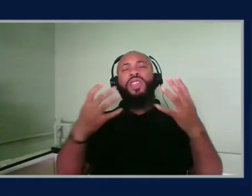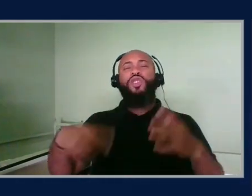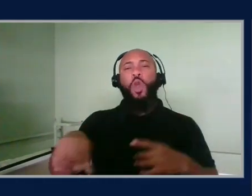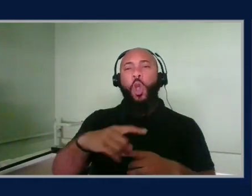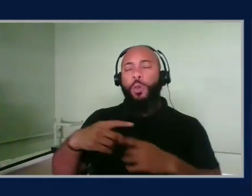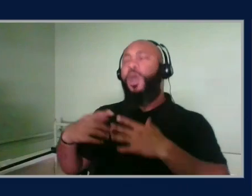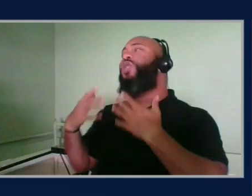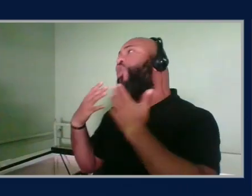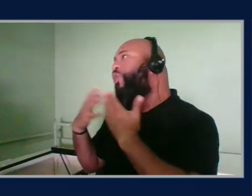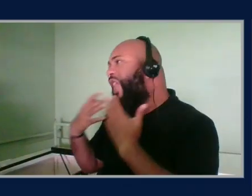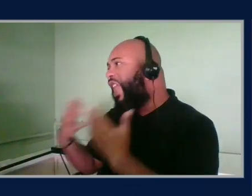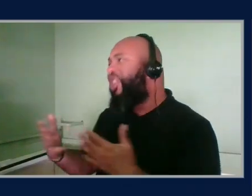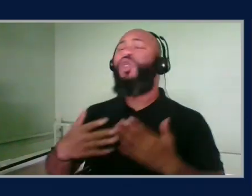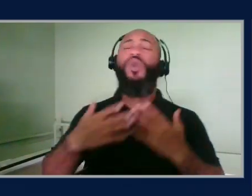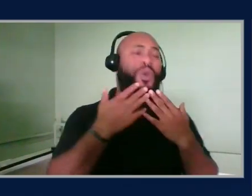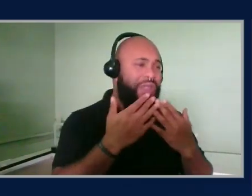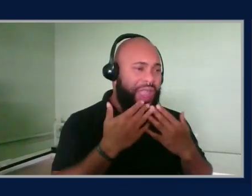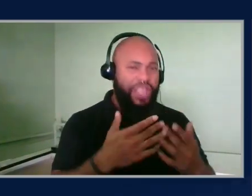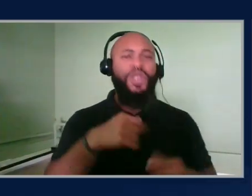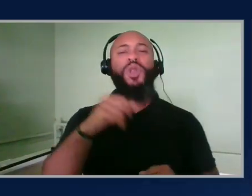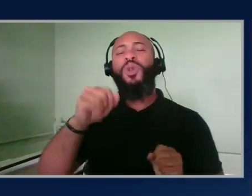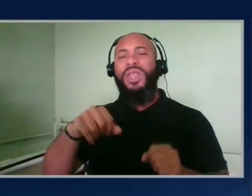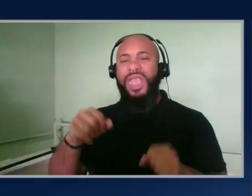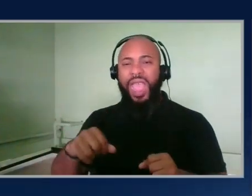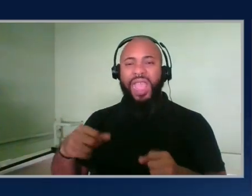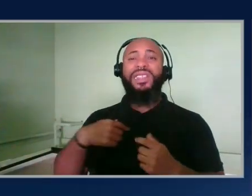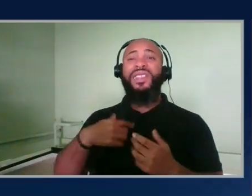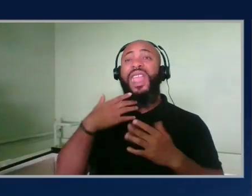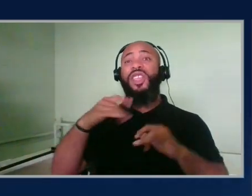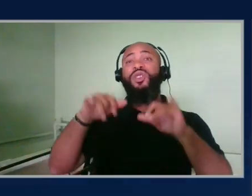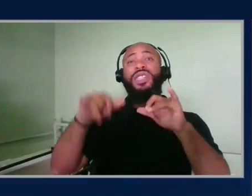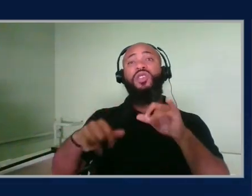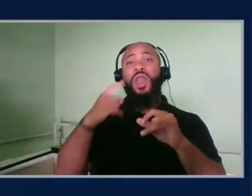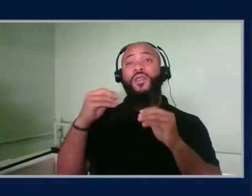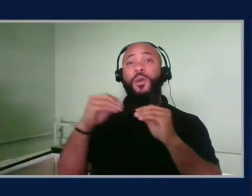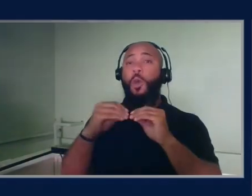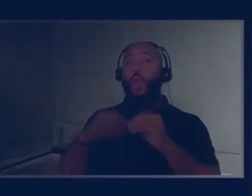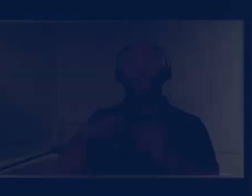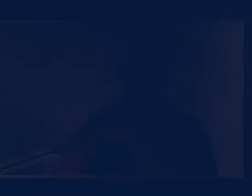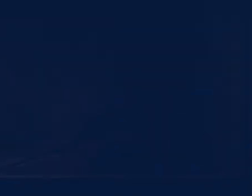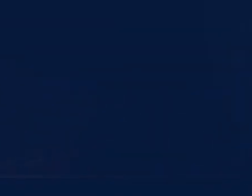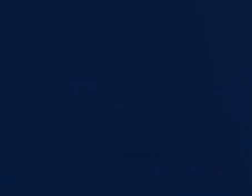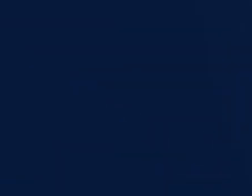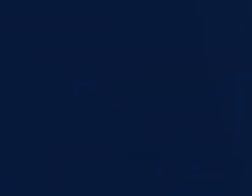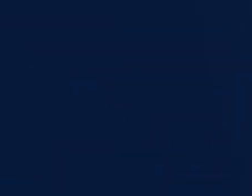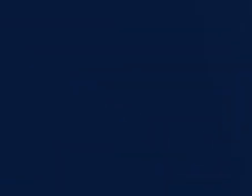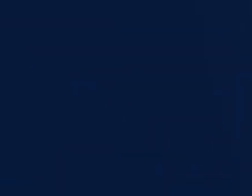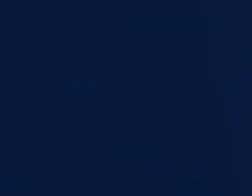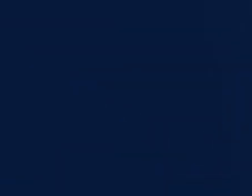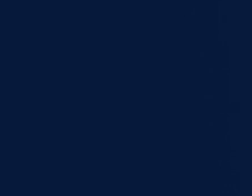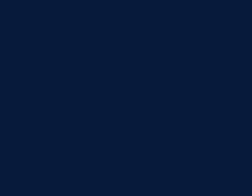getting started with ML on AWS. Stick around for more. We'll be right back. Okay. Thank you both for joining us.